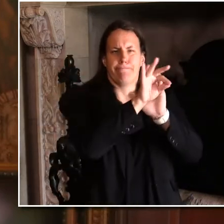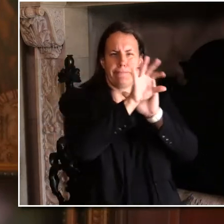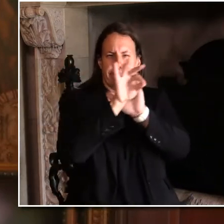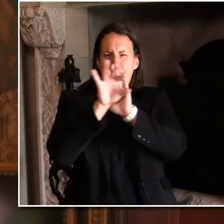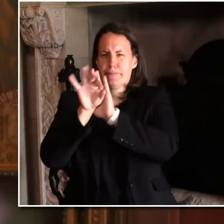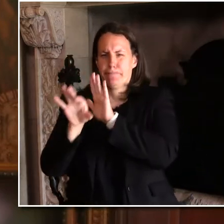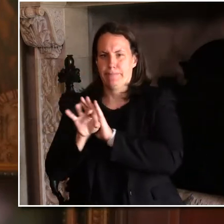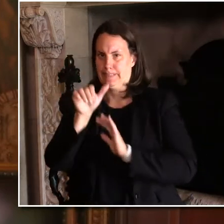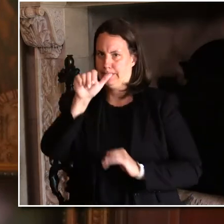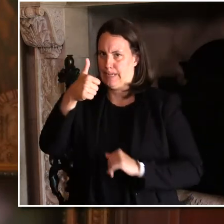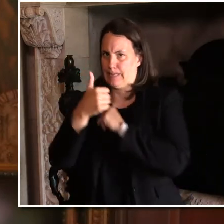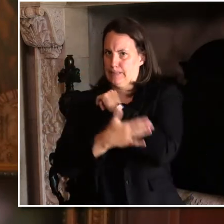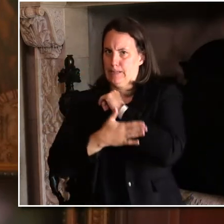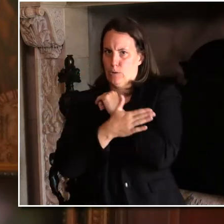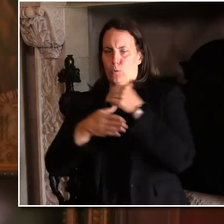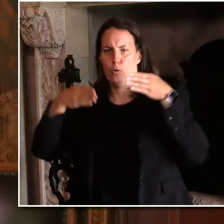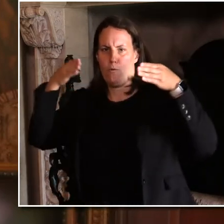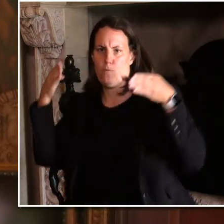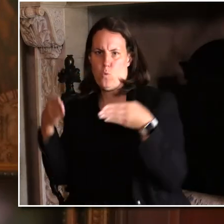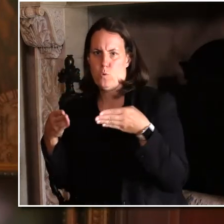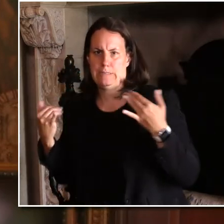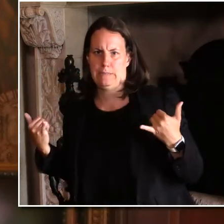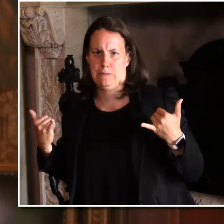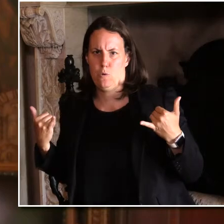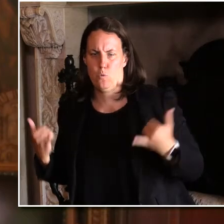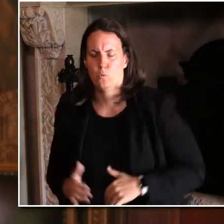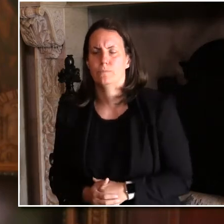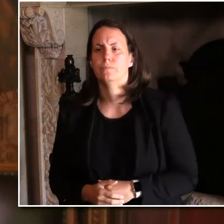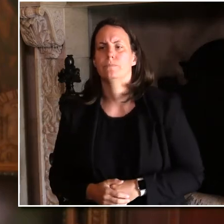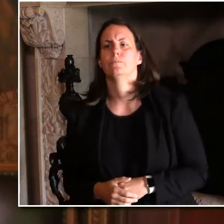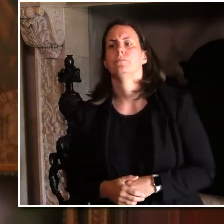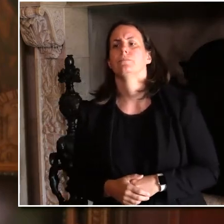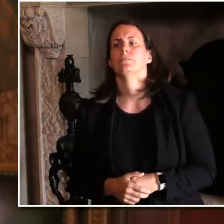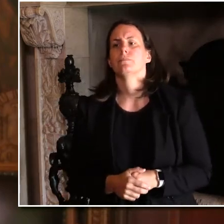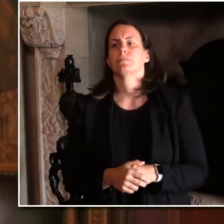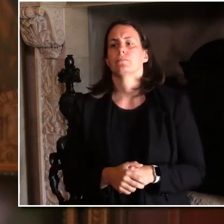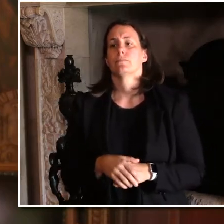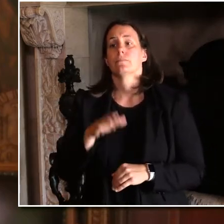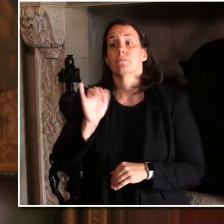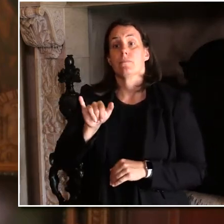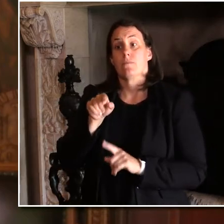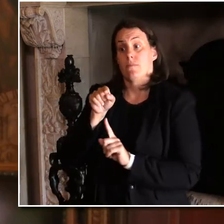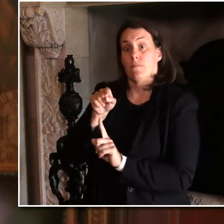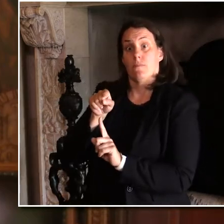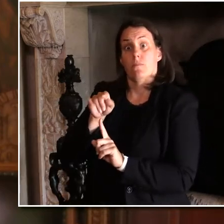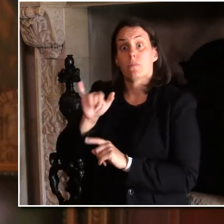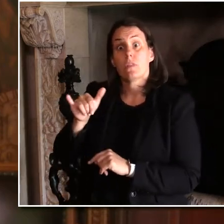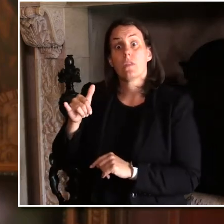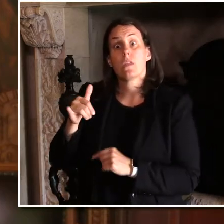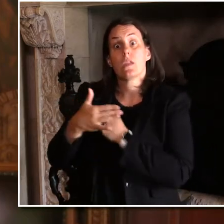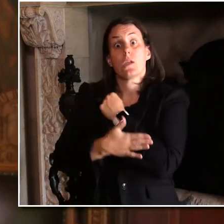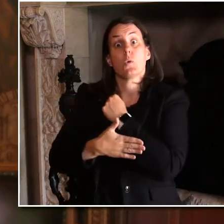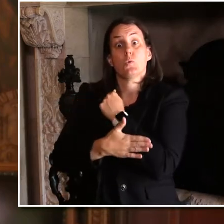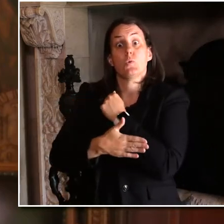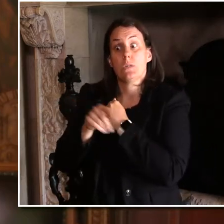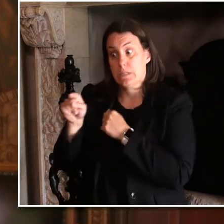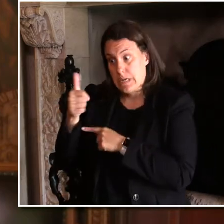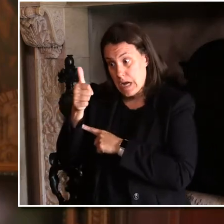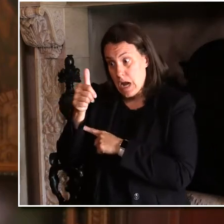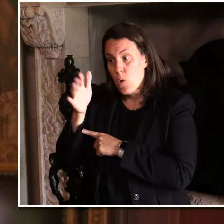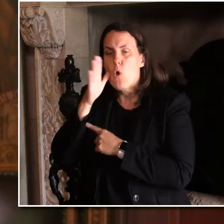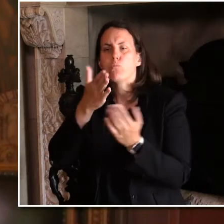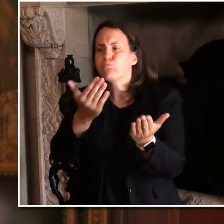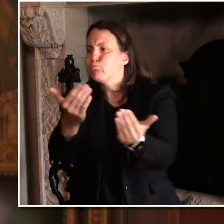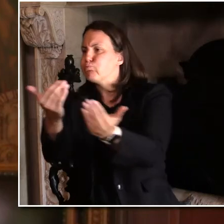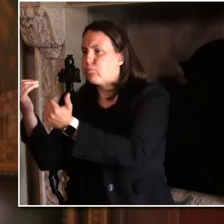previous research over the past 10 years. Volunteers will provide a blood sample, which will be tested for antibodies, and then in an